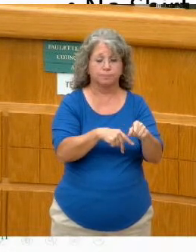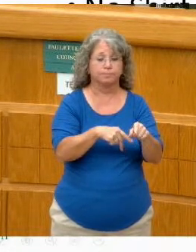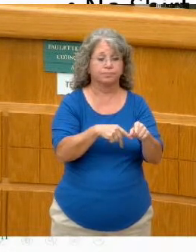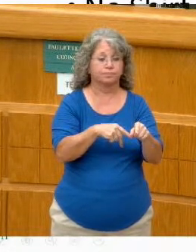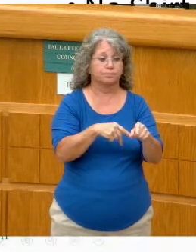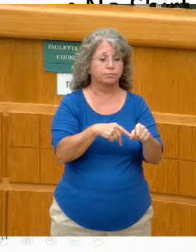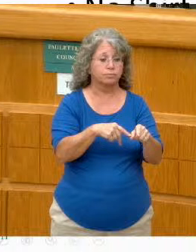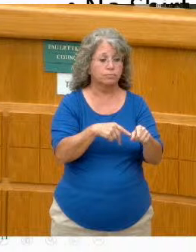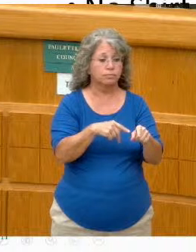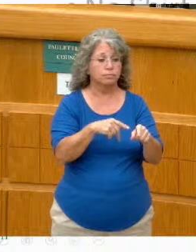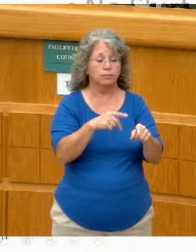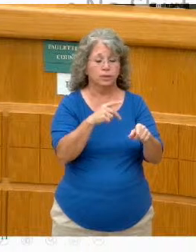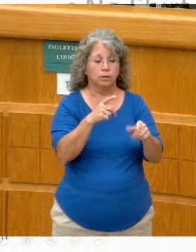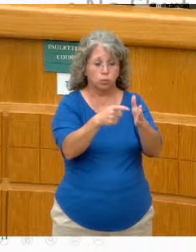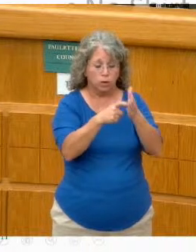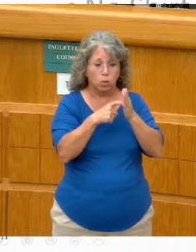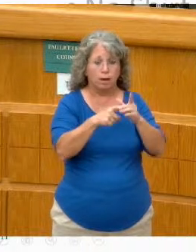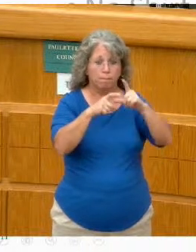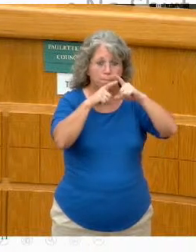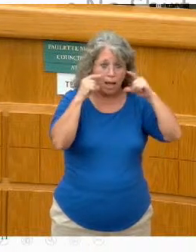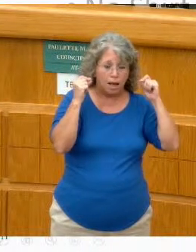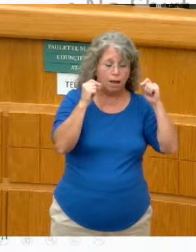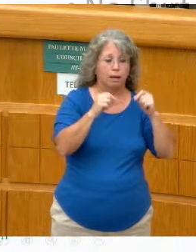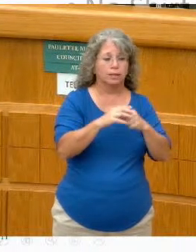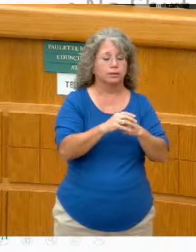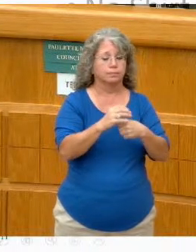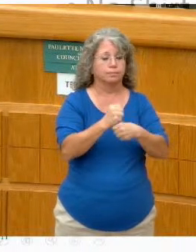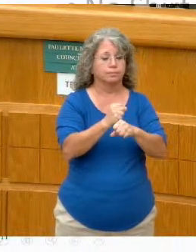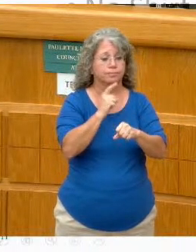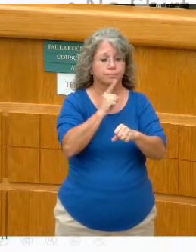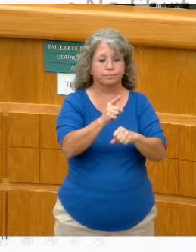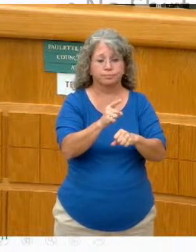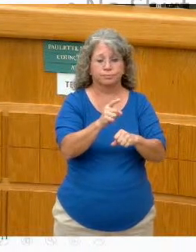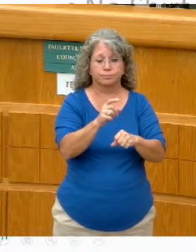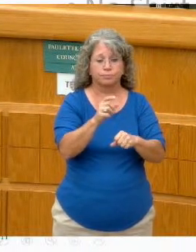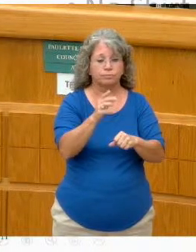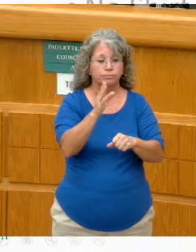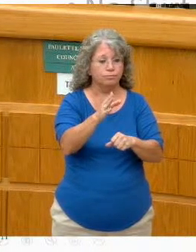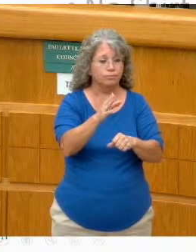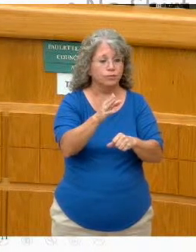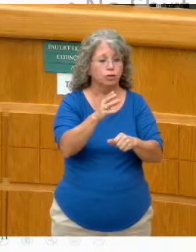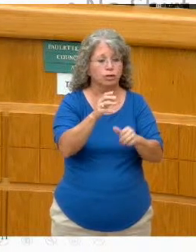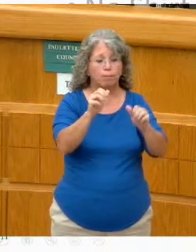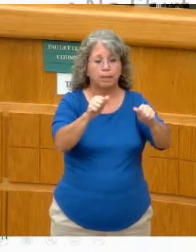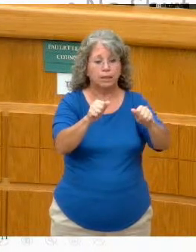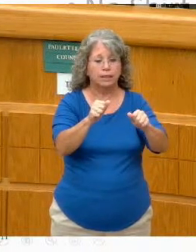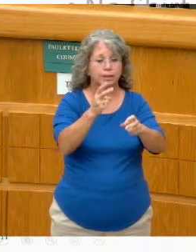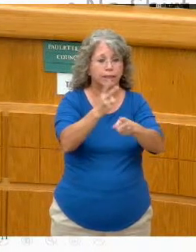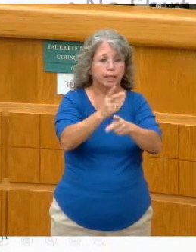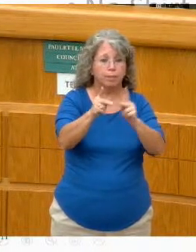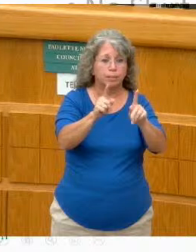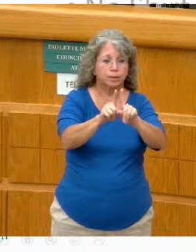service. And make sure you close the loopholes in your social distancing policies. At this point,